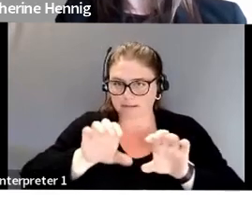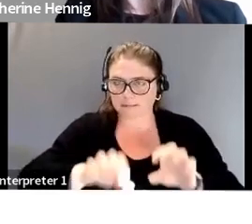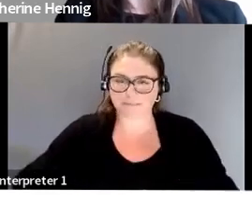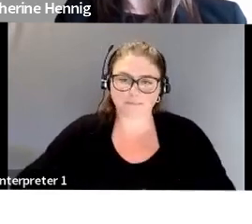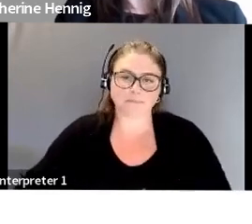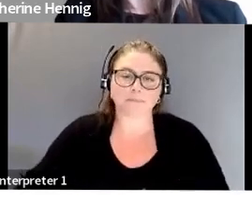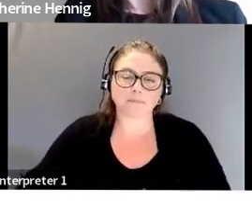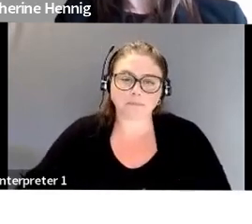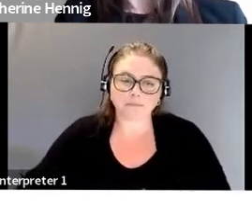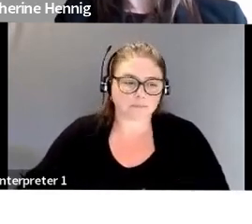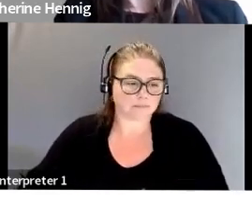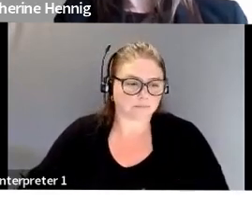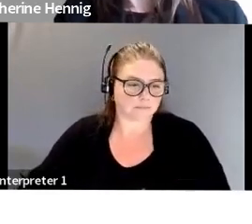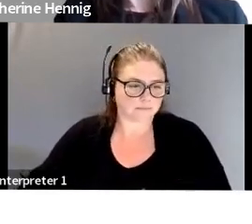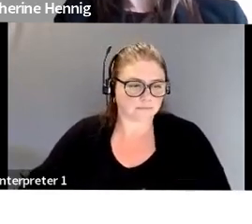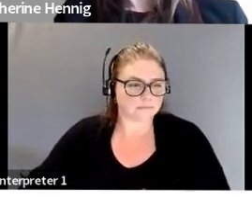Perfect.